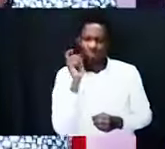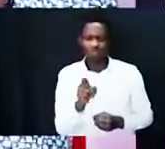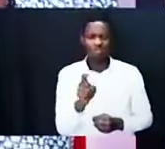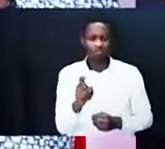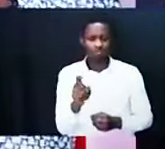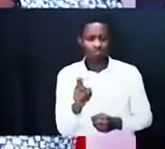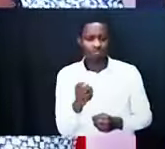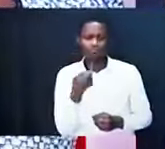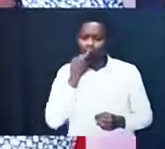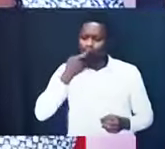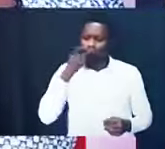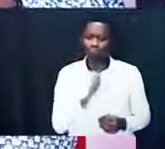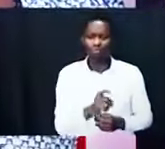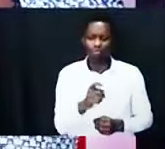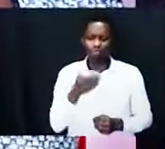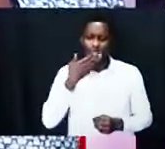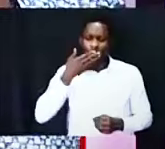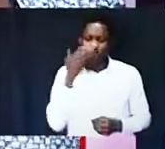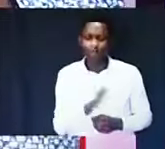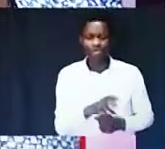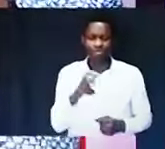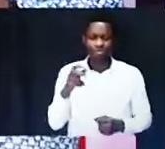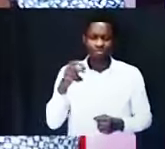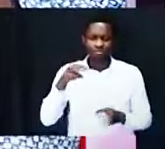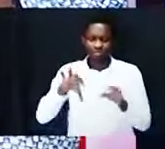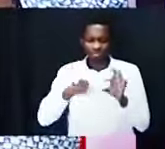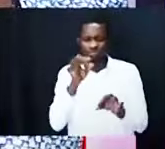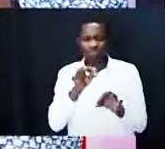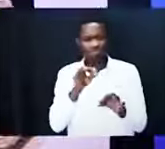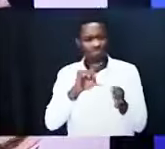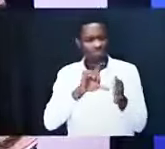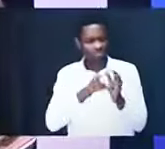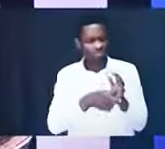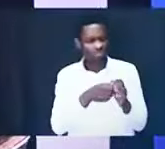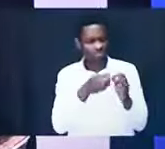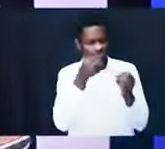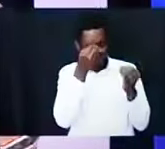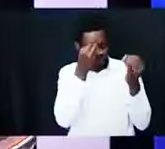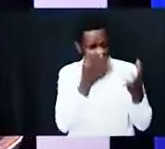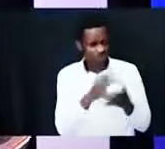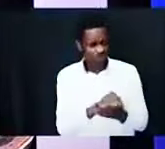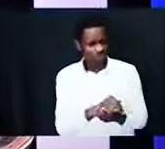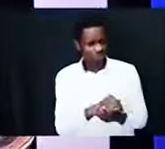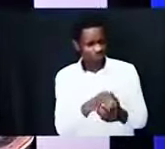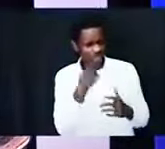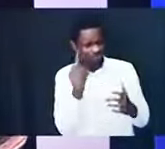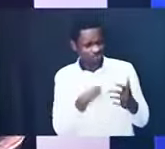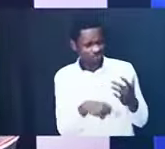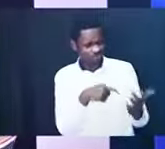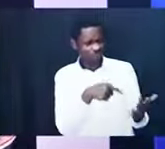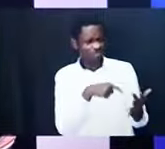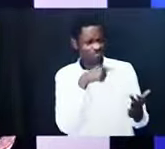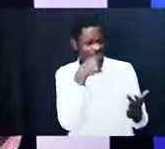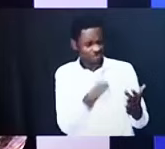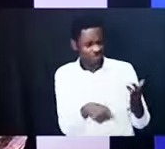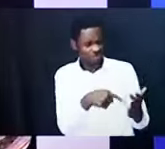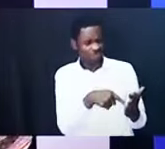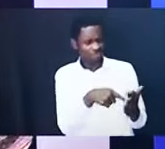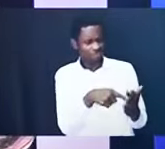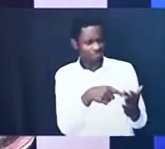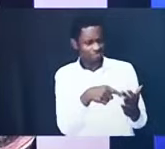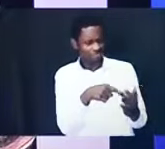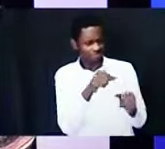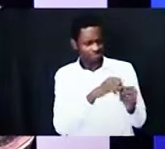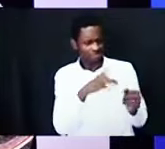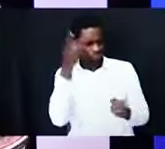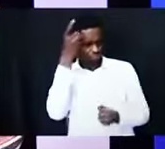impure spirits and they obey him. What is this? A new teaching, even demons